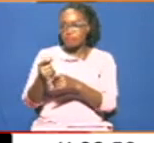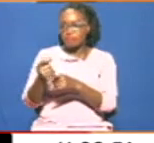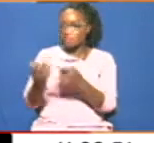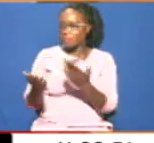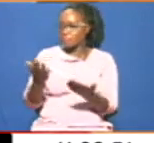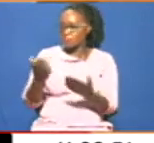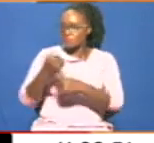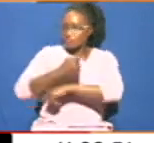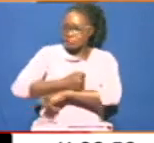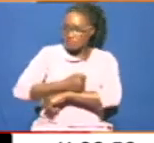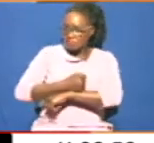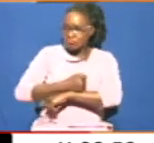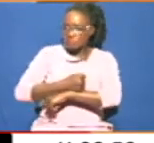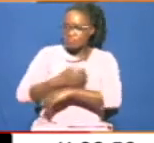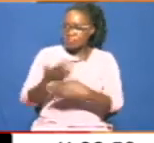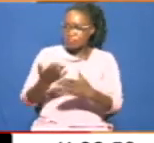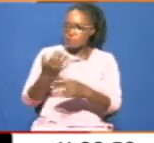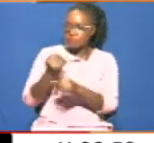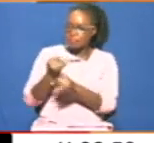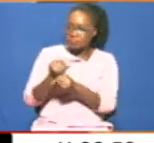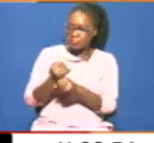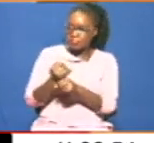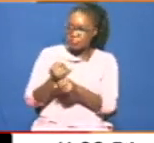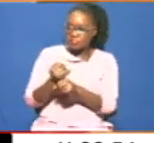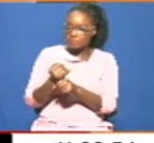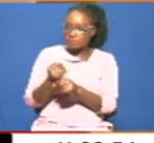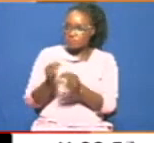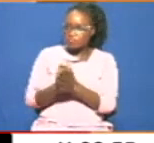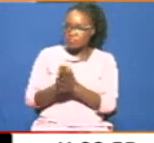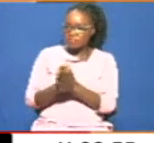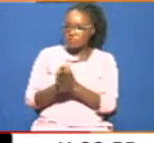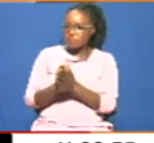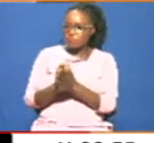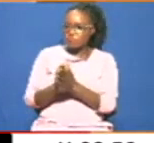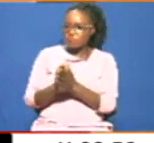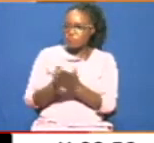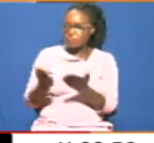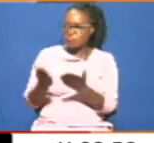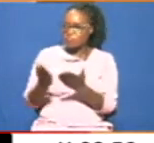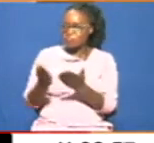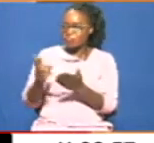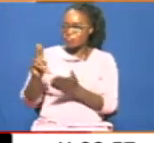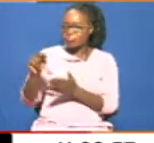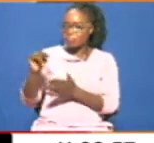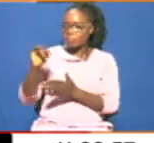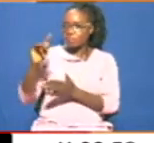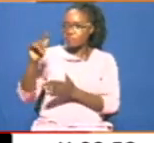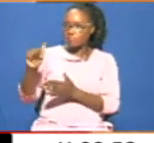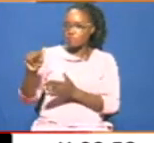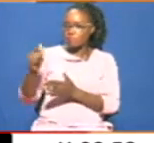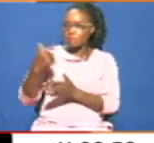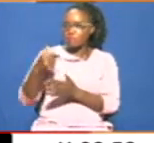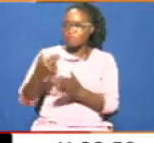school or on the job. And as subscribers to NITA, for example, mm-hmm. we